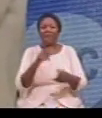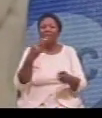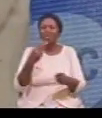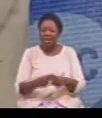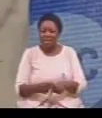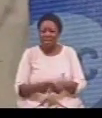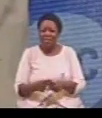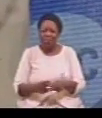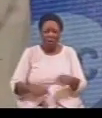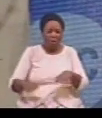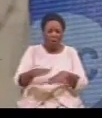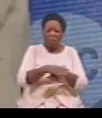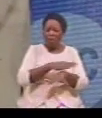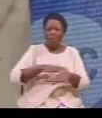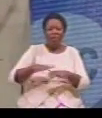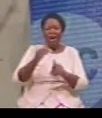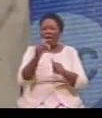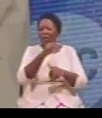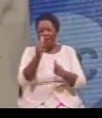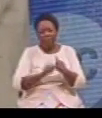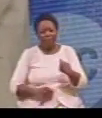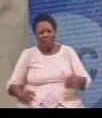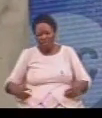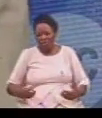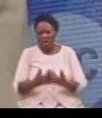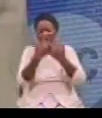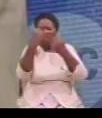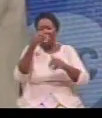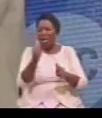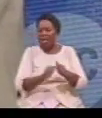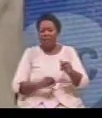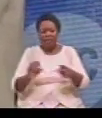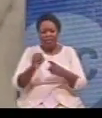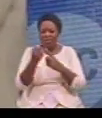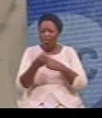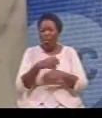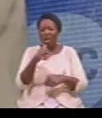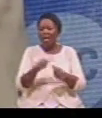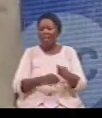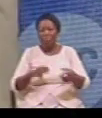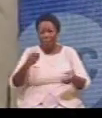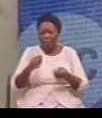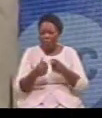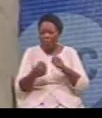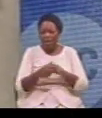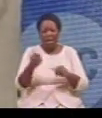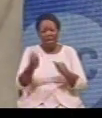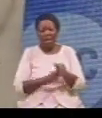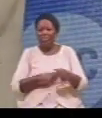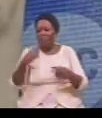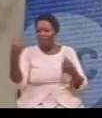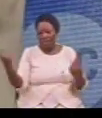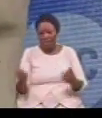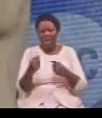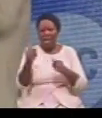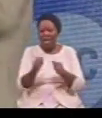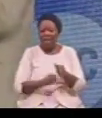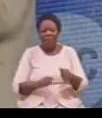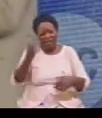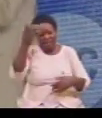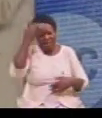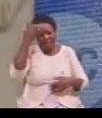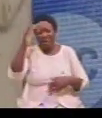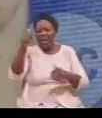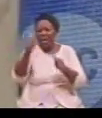name covers every challenge, every situation, every problem, every sin, every